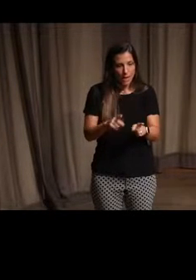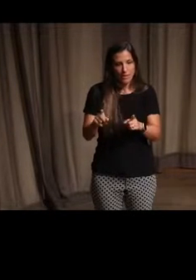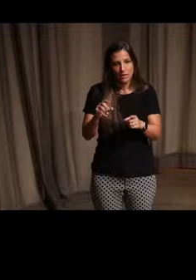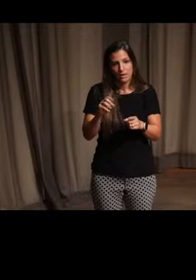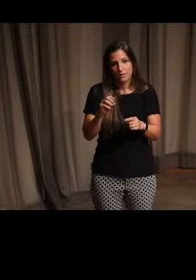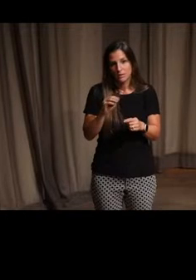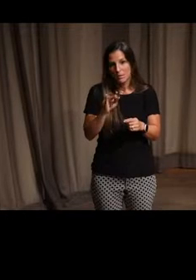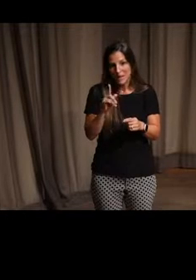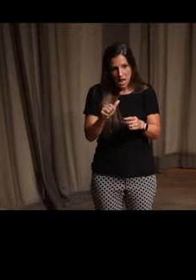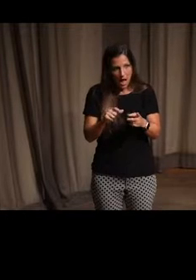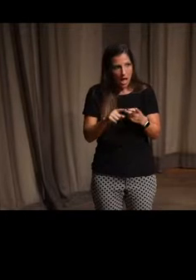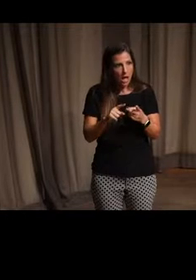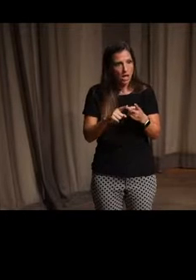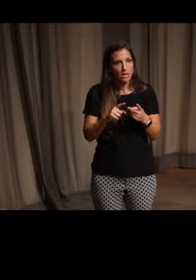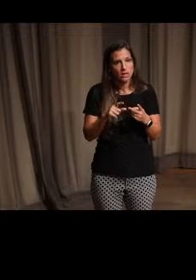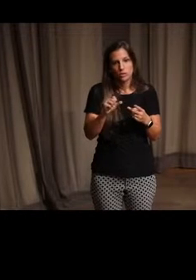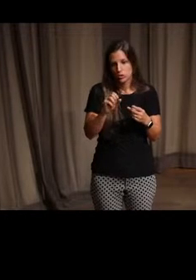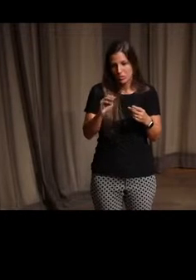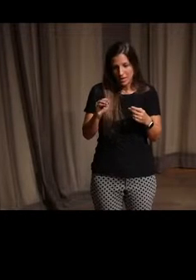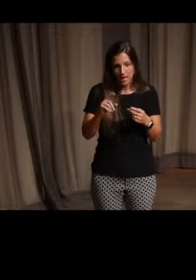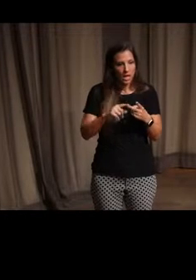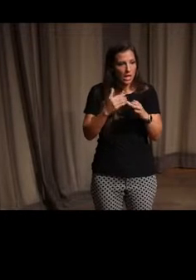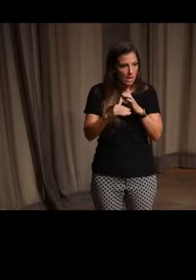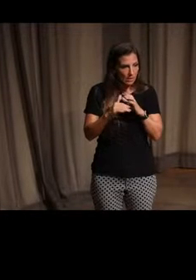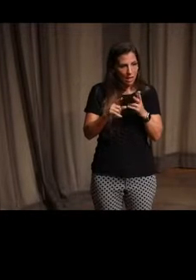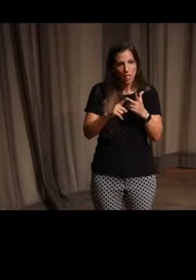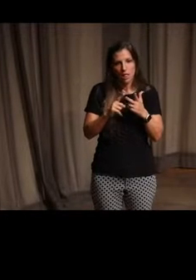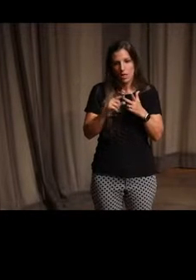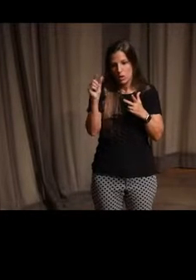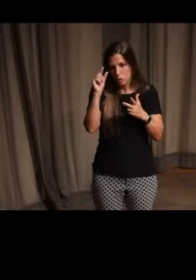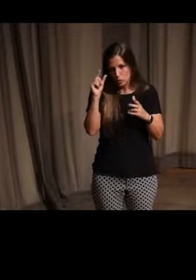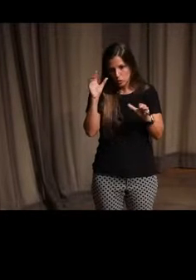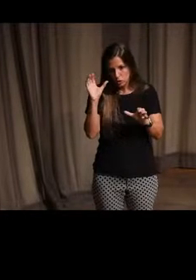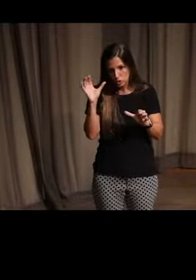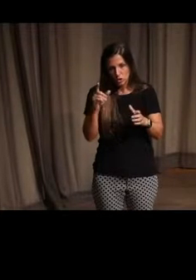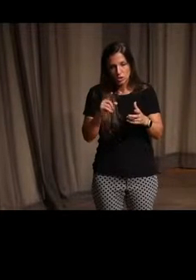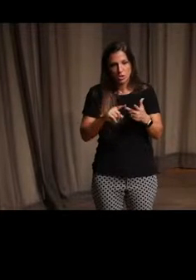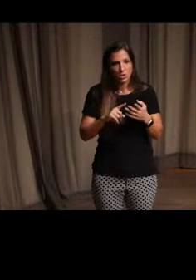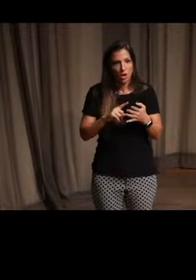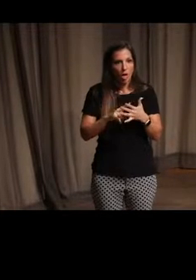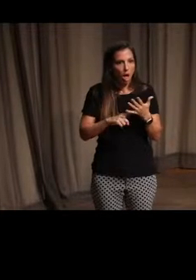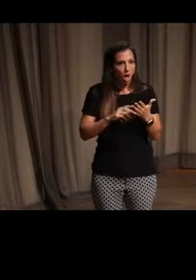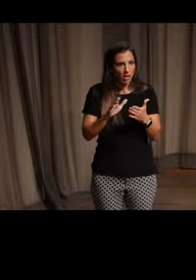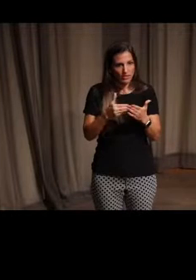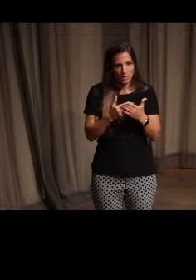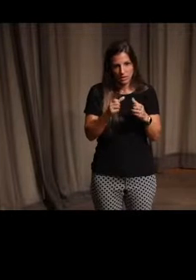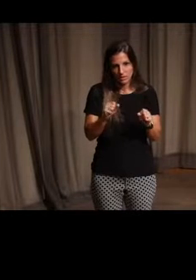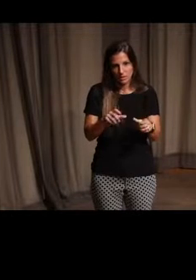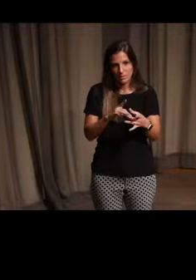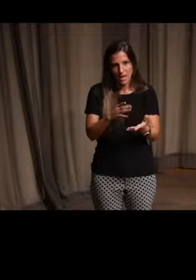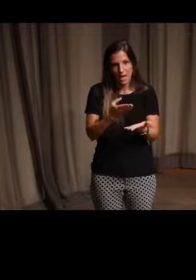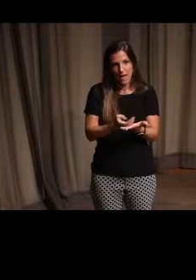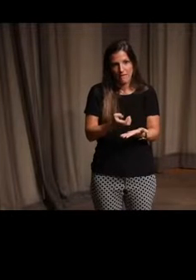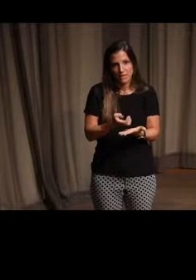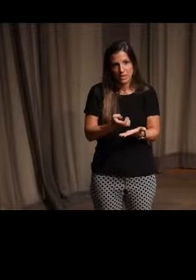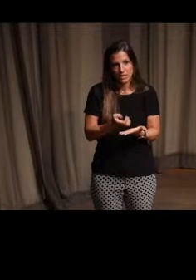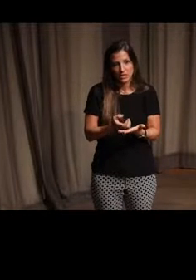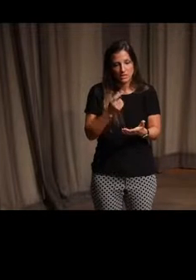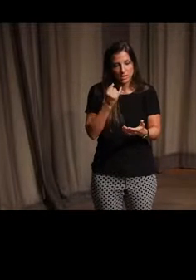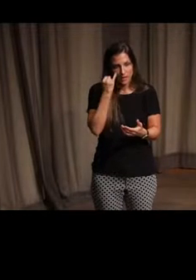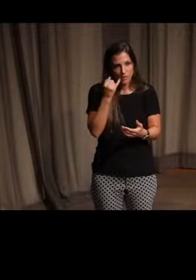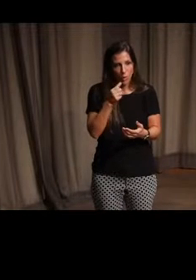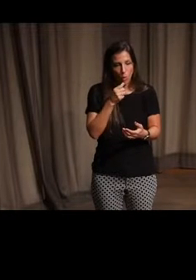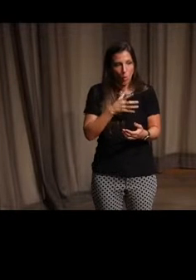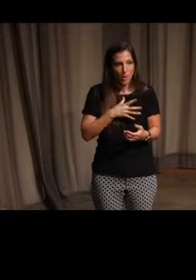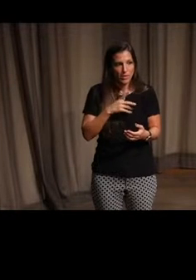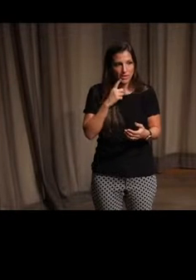media and their emails and their phone calls and their Google searches. All of that can be considered evidence if a woman